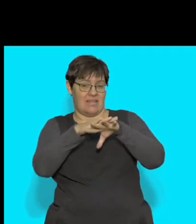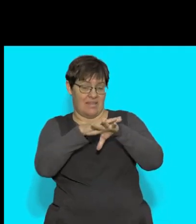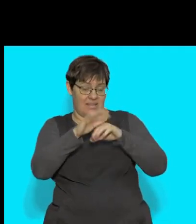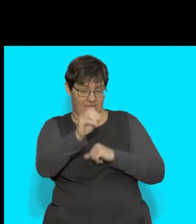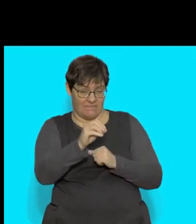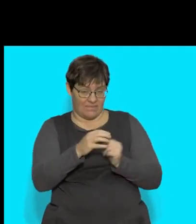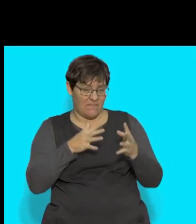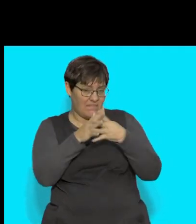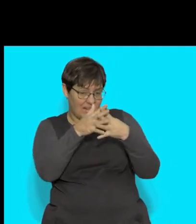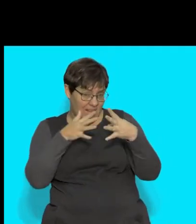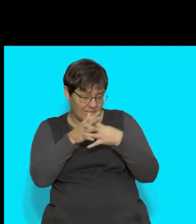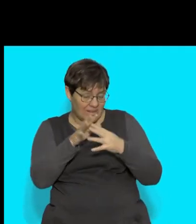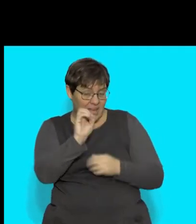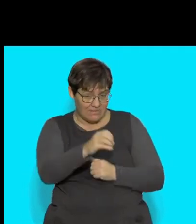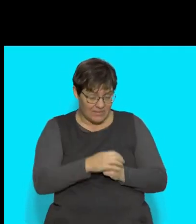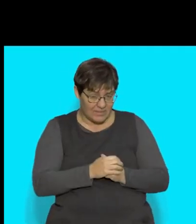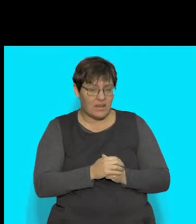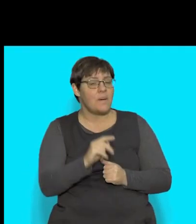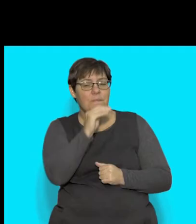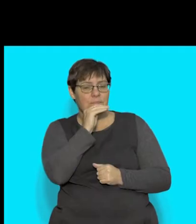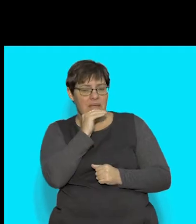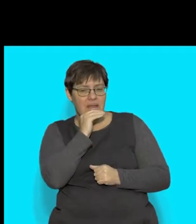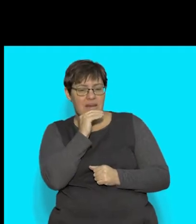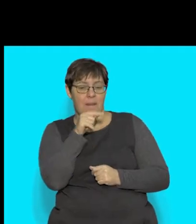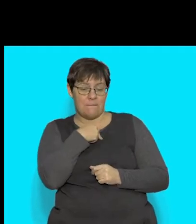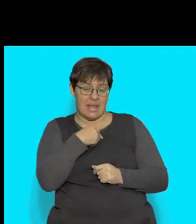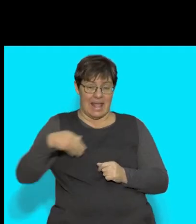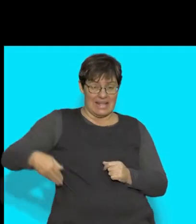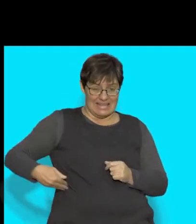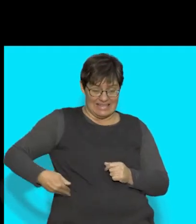the blood. Remember, I'm filtering.